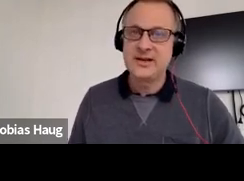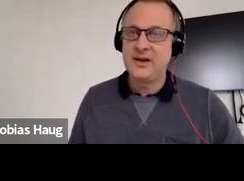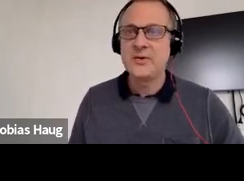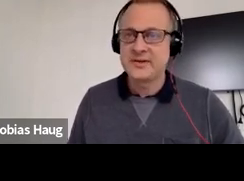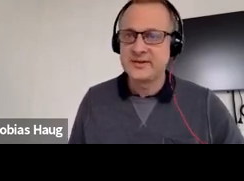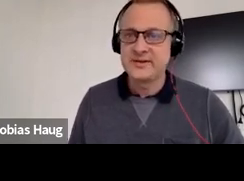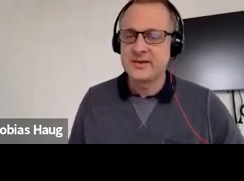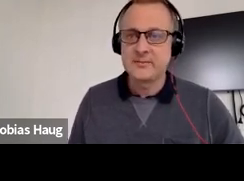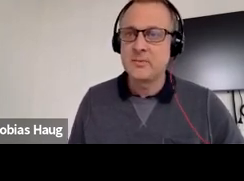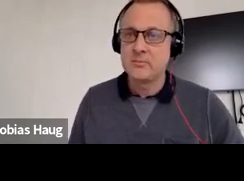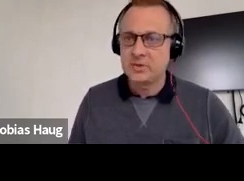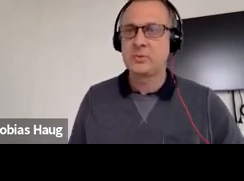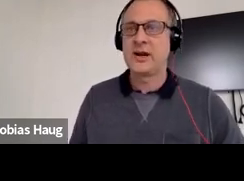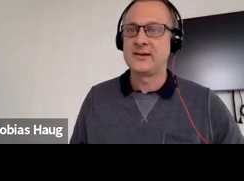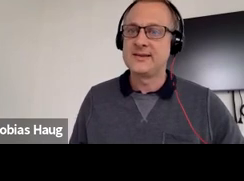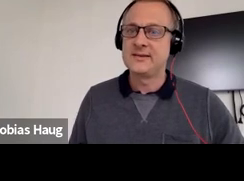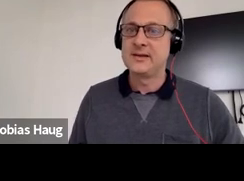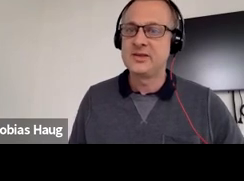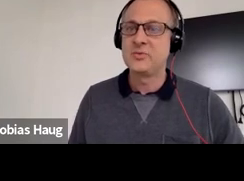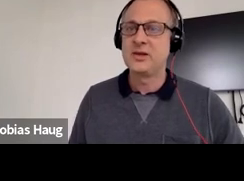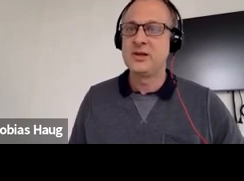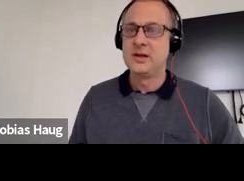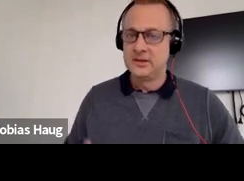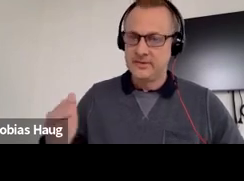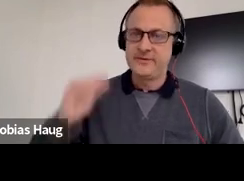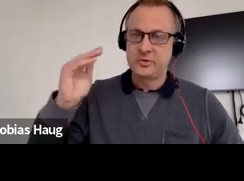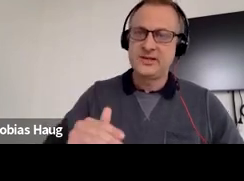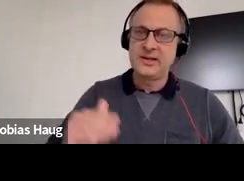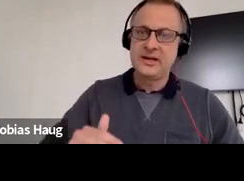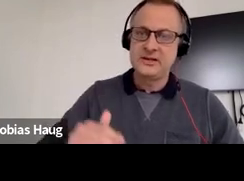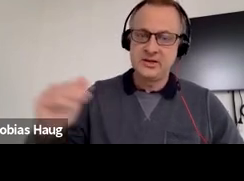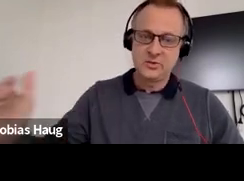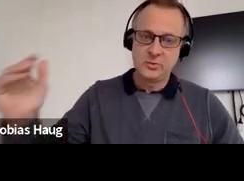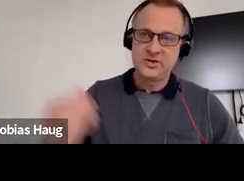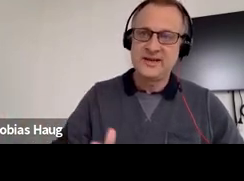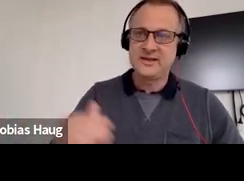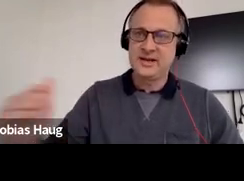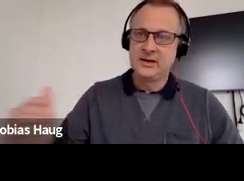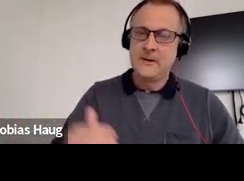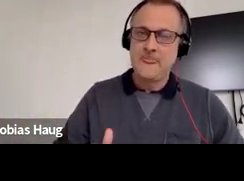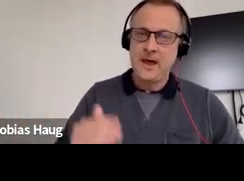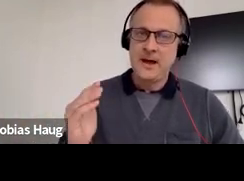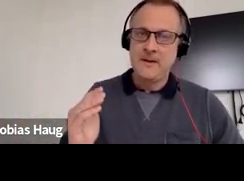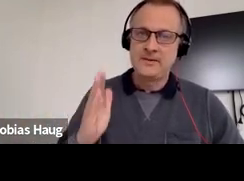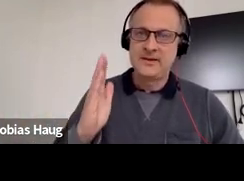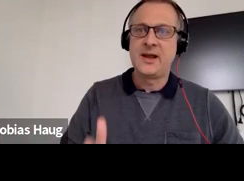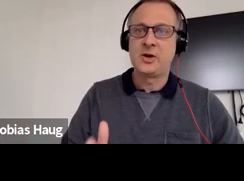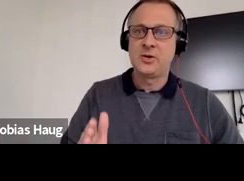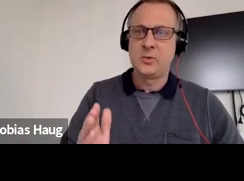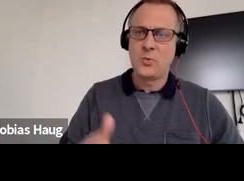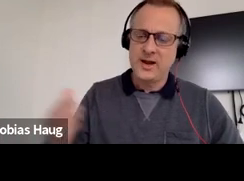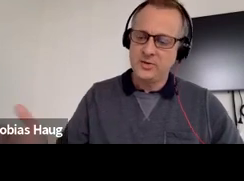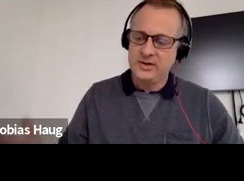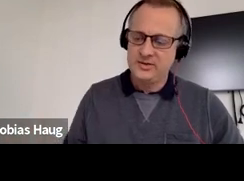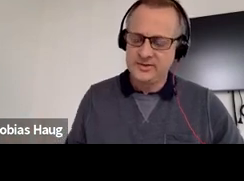to say, no, this is not correct. This needs to be, if you translate it into testing